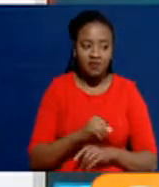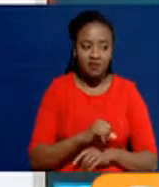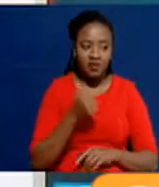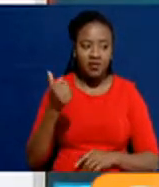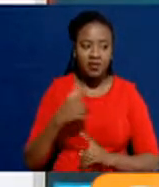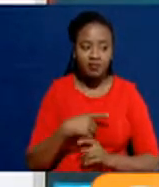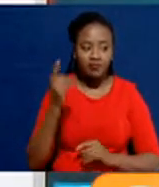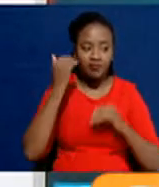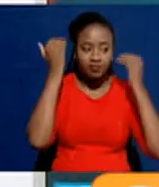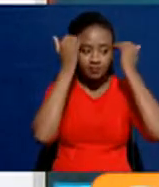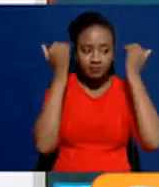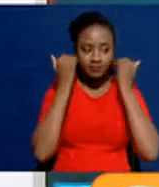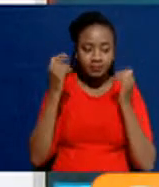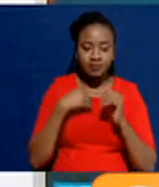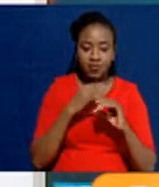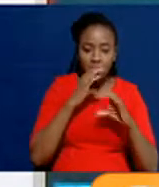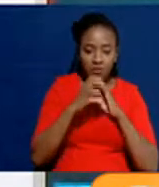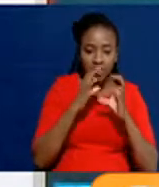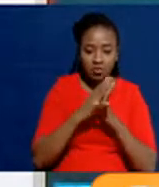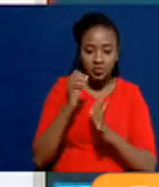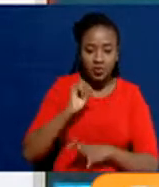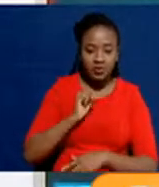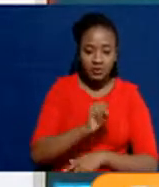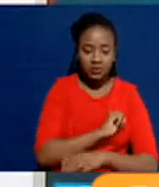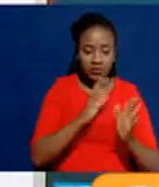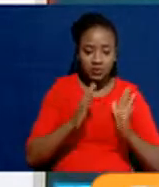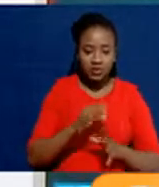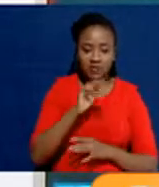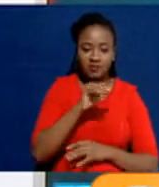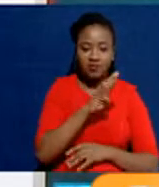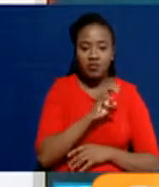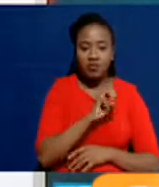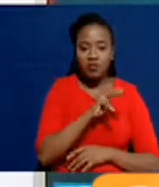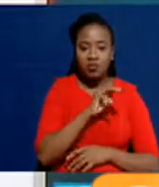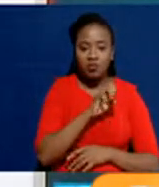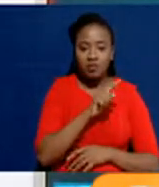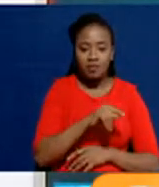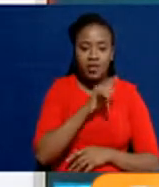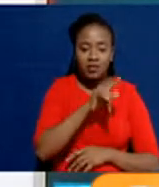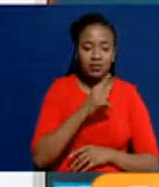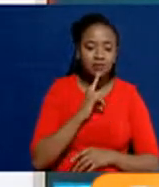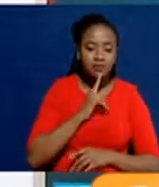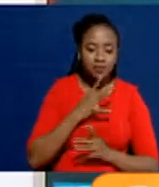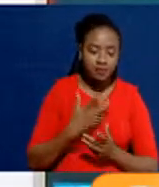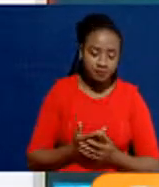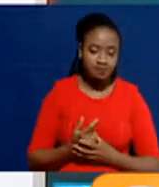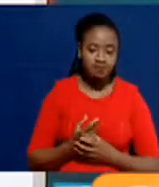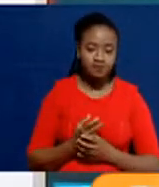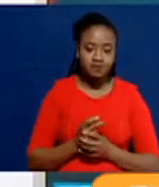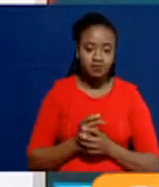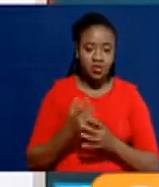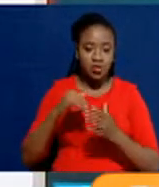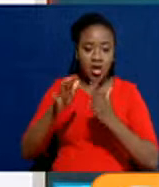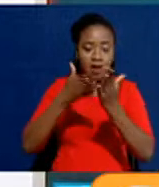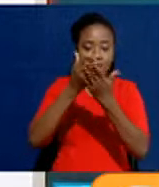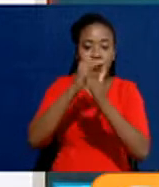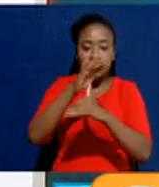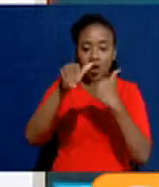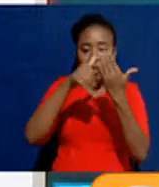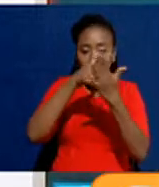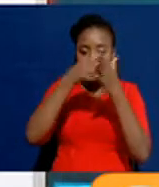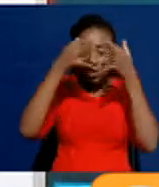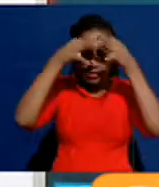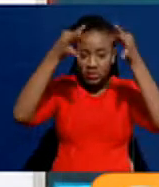to the Senator of Bomet, that is Wakili Hillary Sigei, and he was saying that they're appealing the entire decision because they want to keep the 50